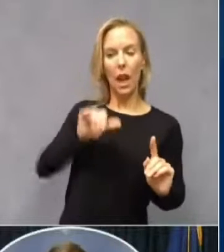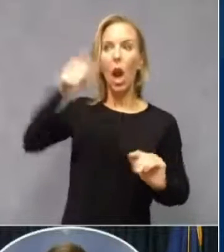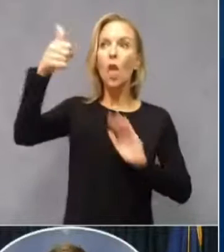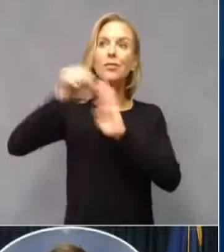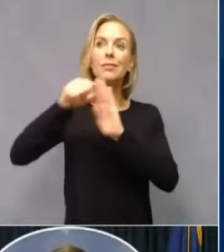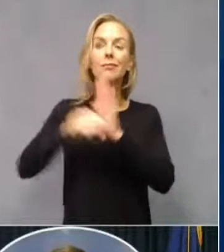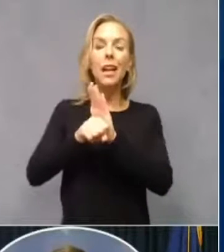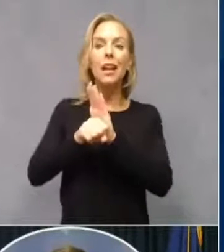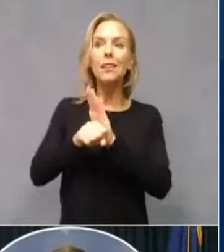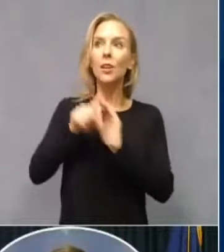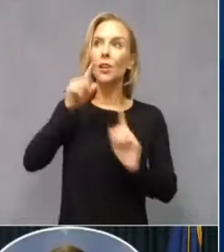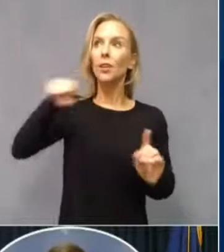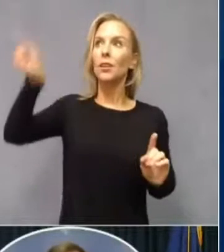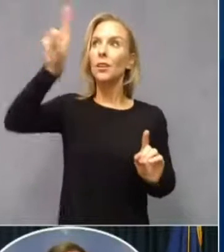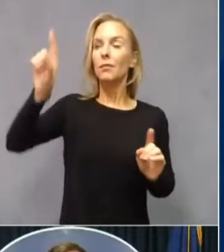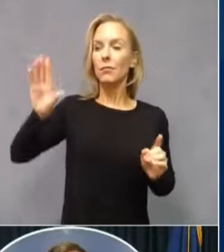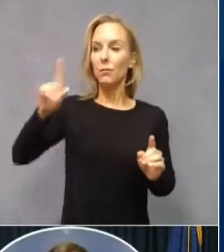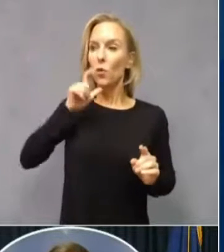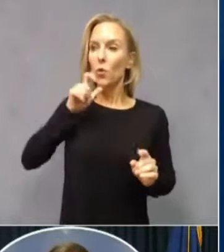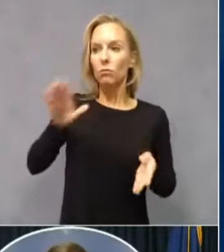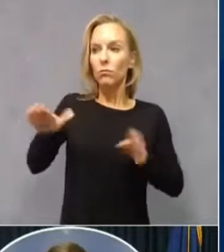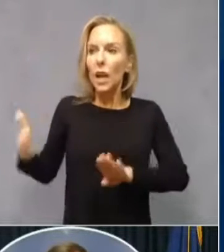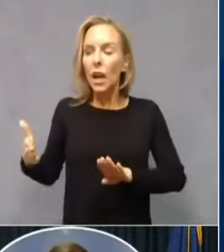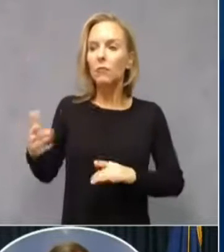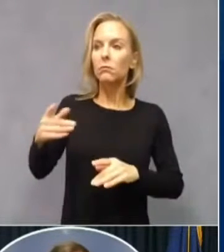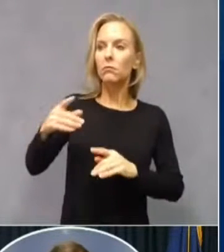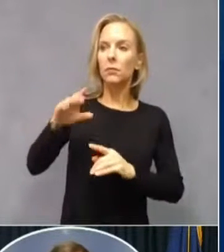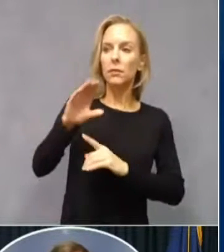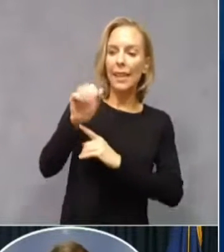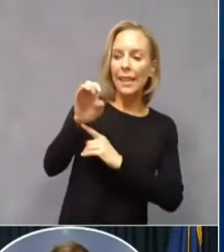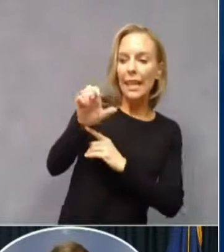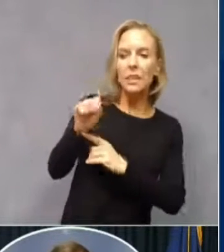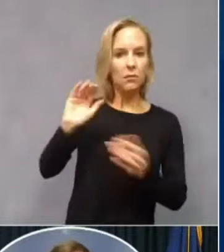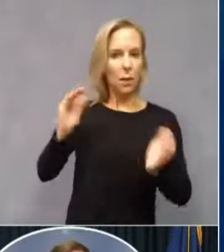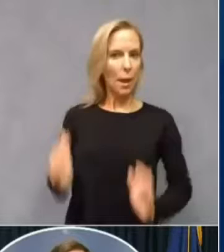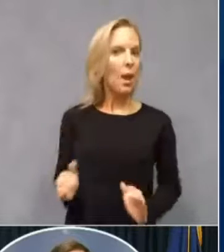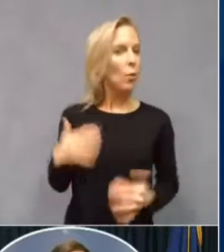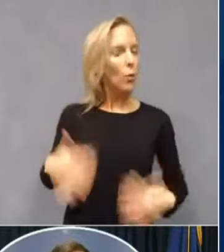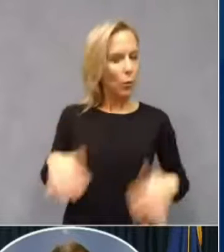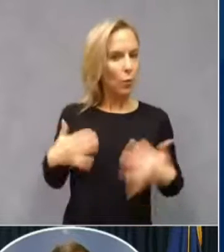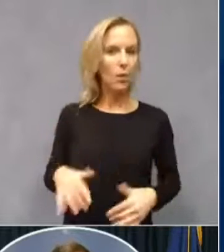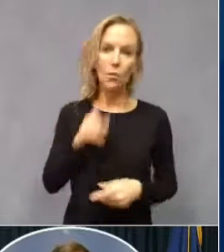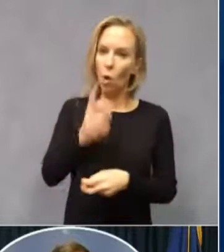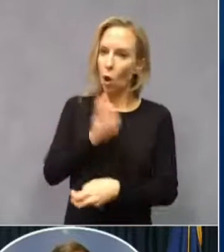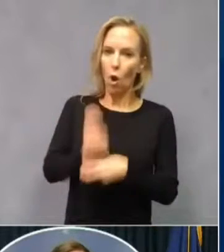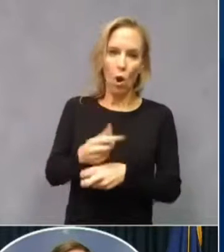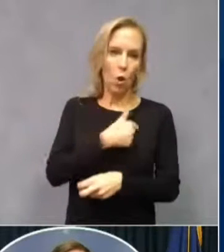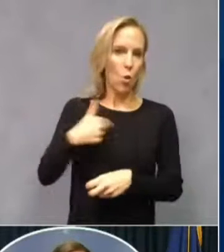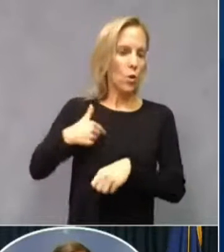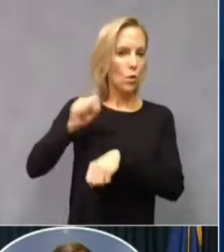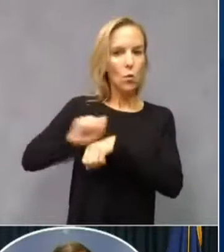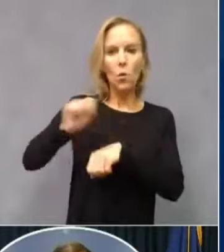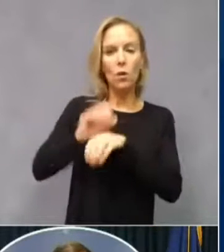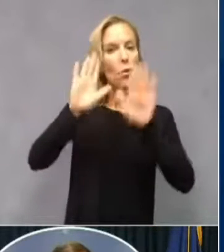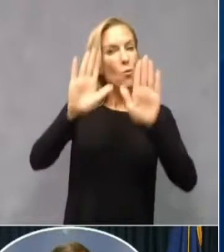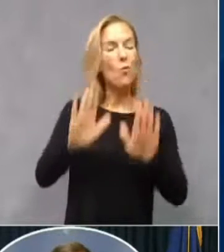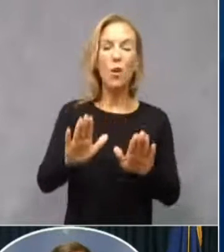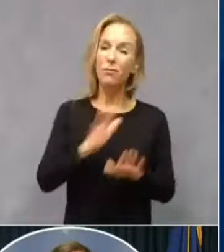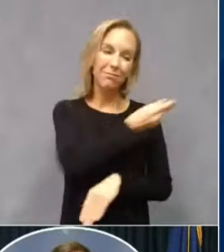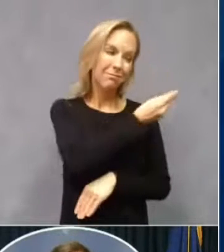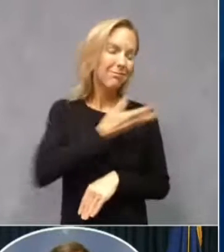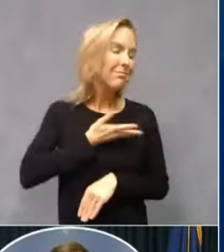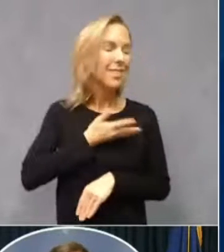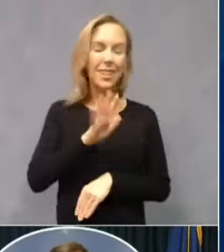other places. And for as hard as we've worked, that was great to hear, because we know, and we've